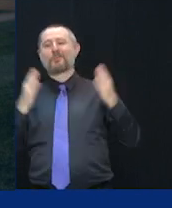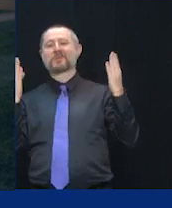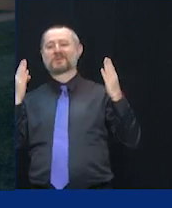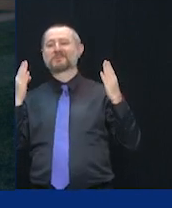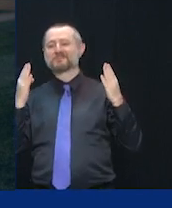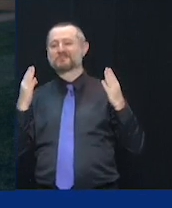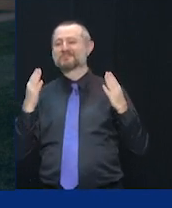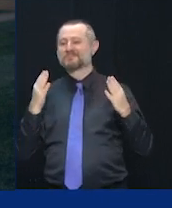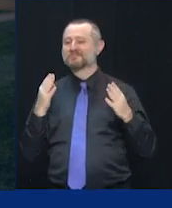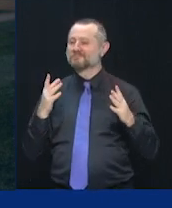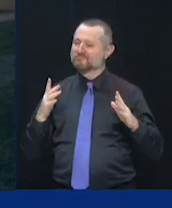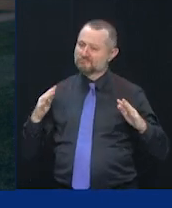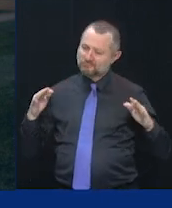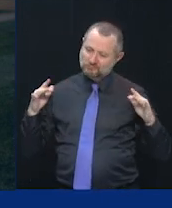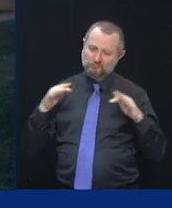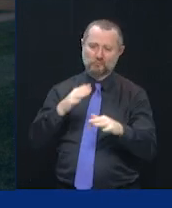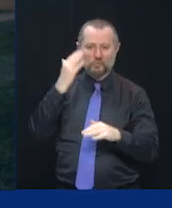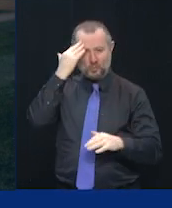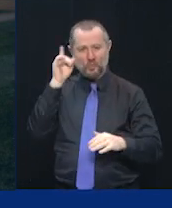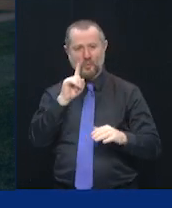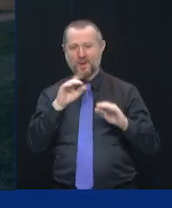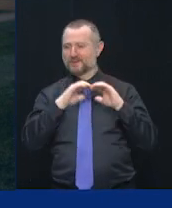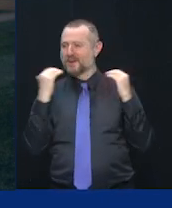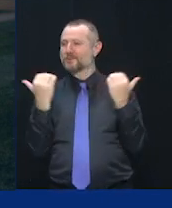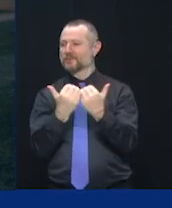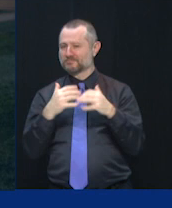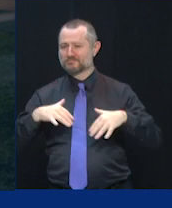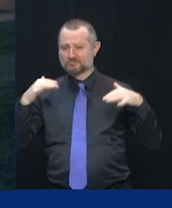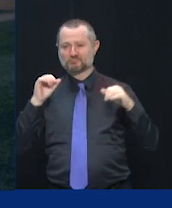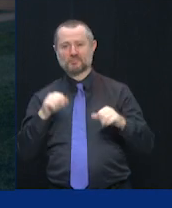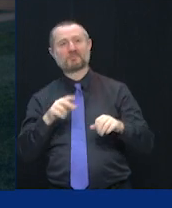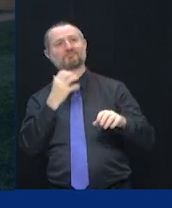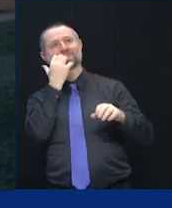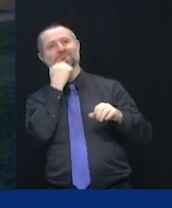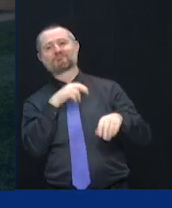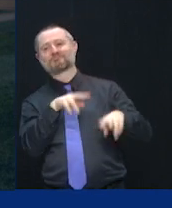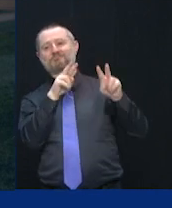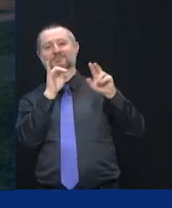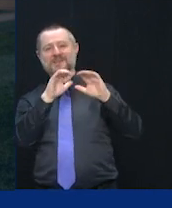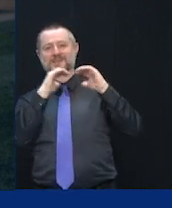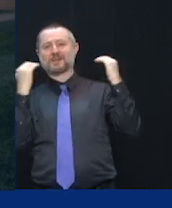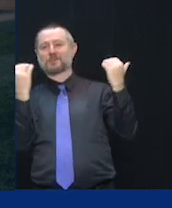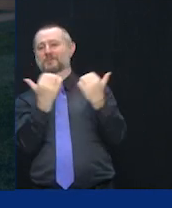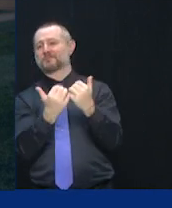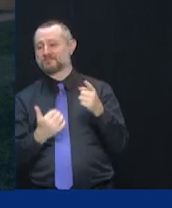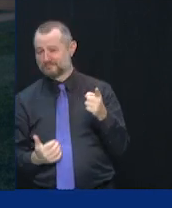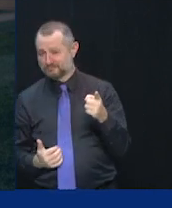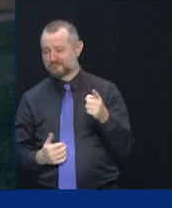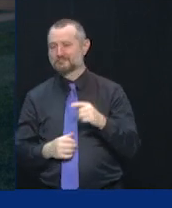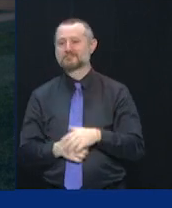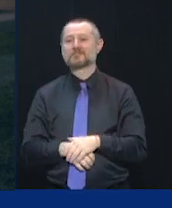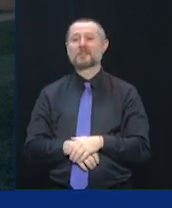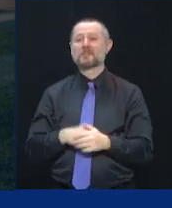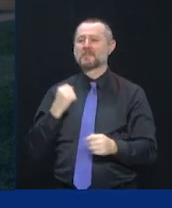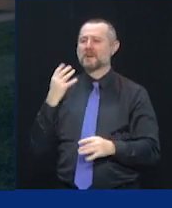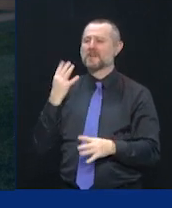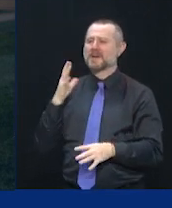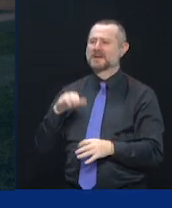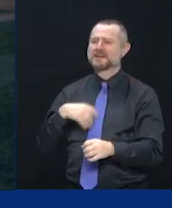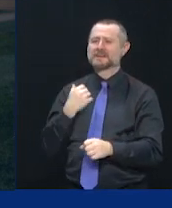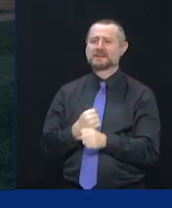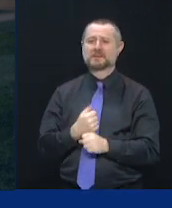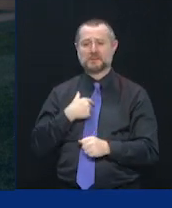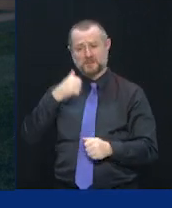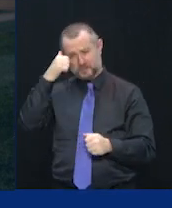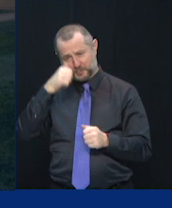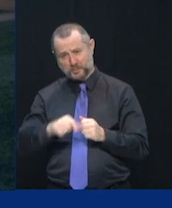City, is Yankee Stadium. And that is true for many, many decades. I remember the first game